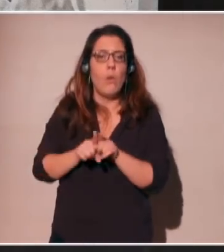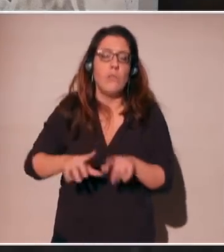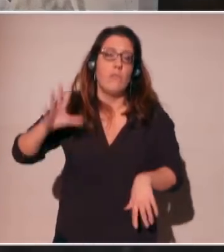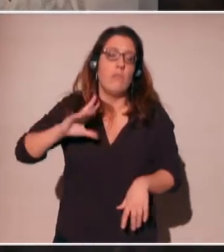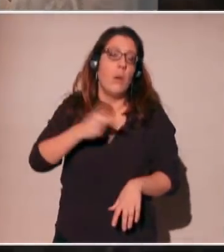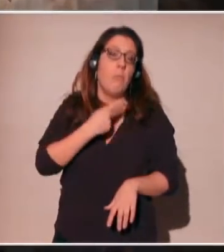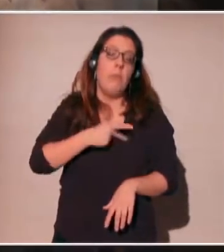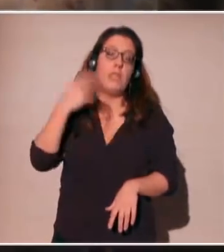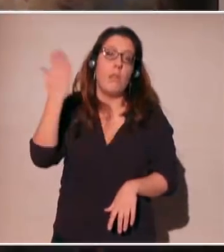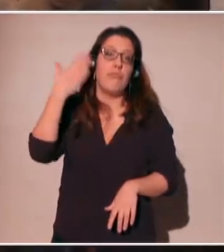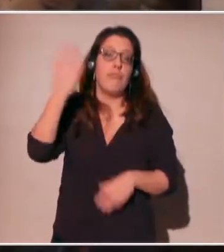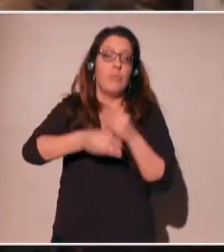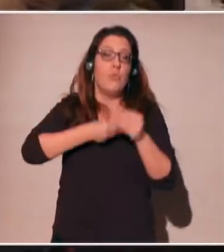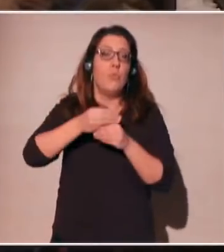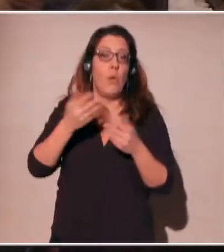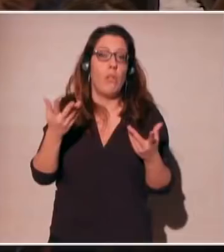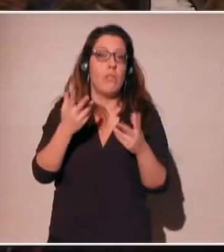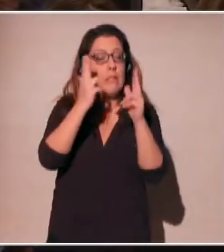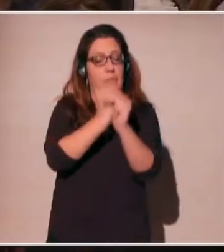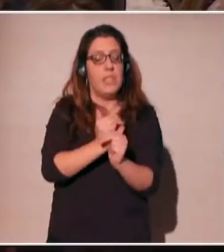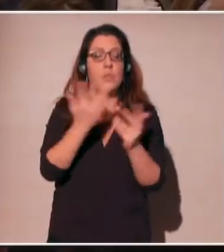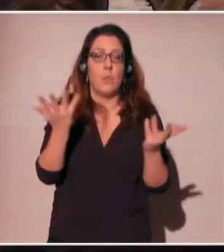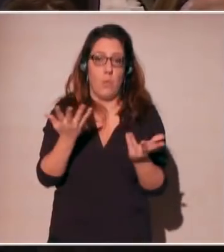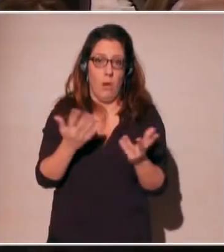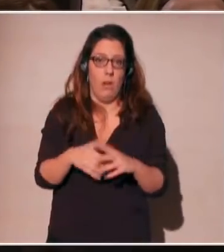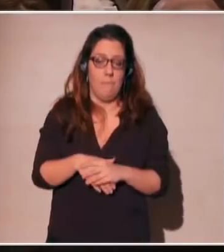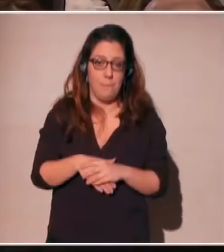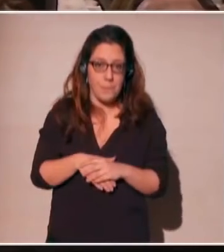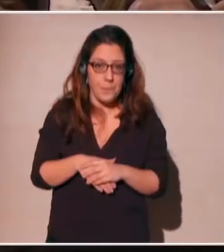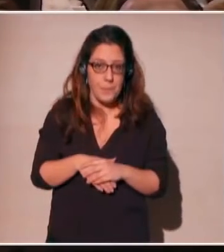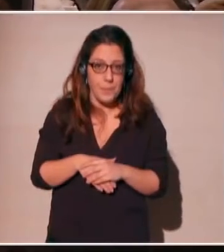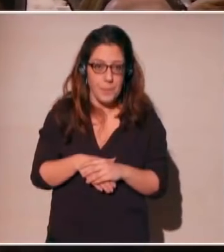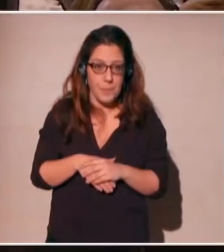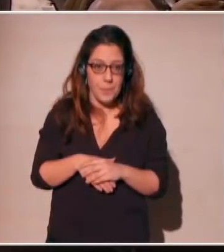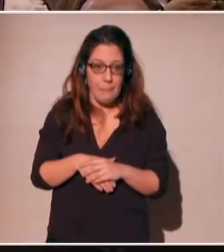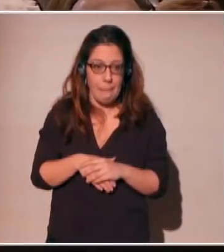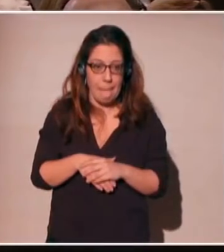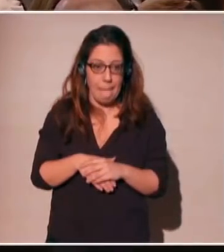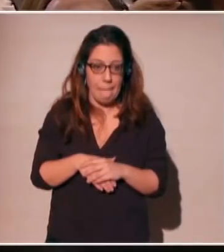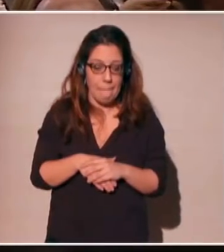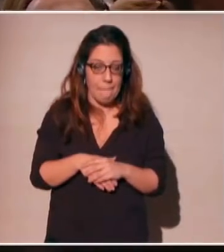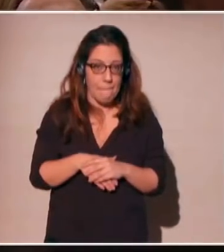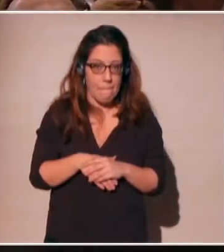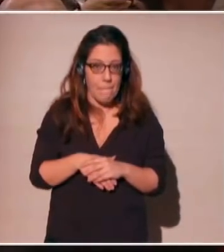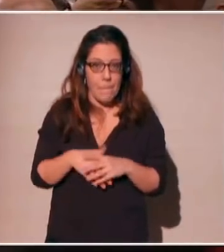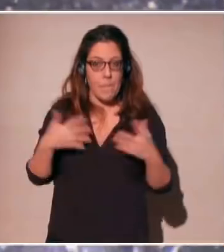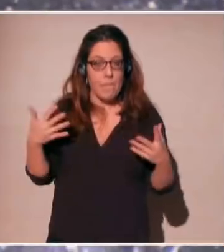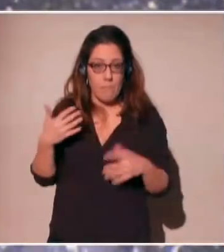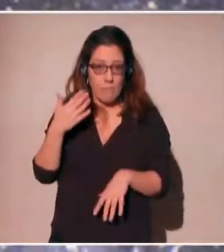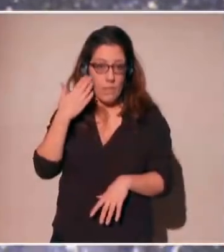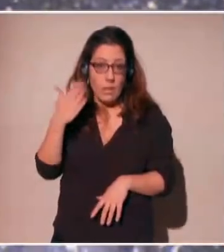he said, if it were not for the great variability among individuals, medicine might as well be a